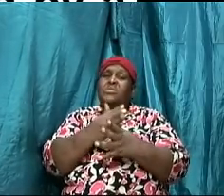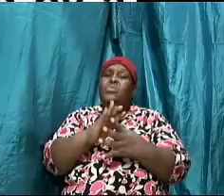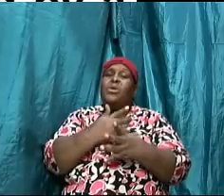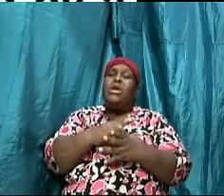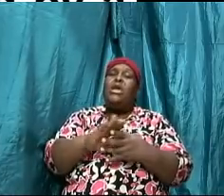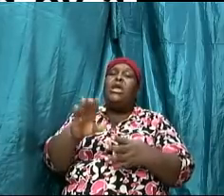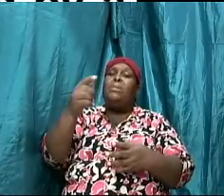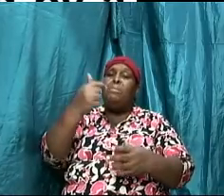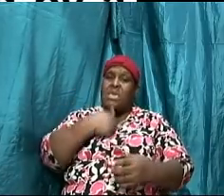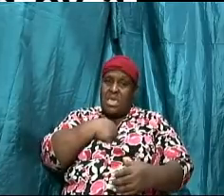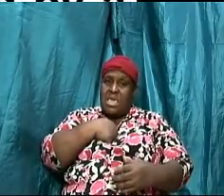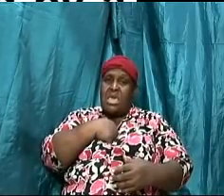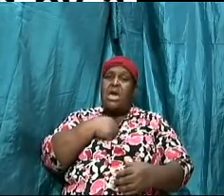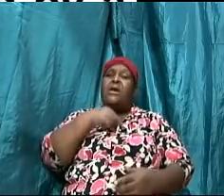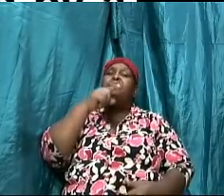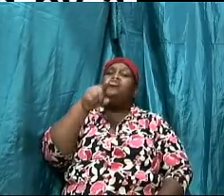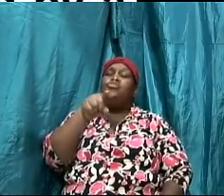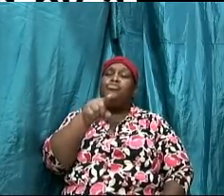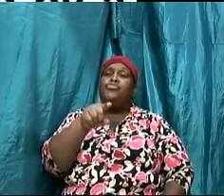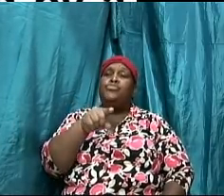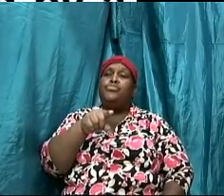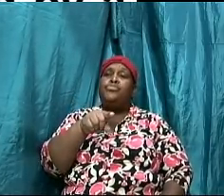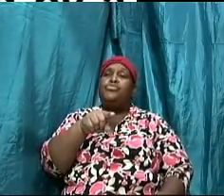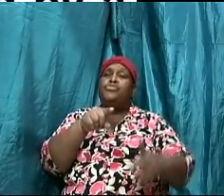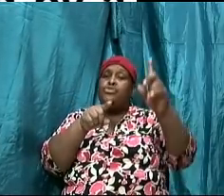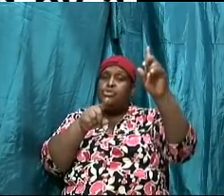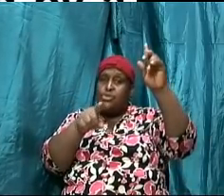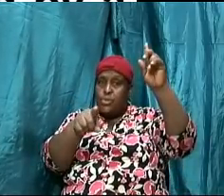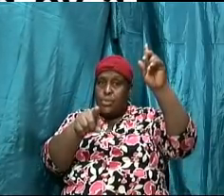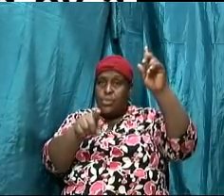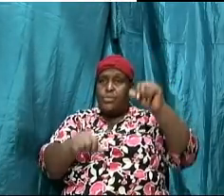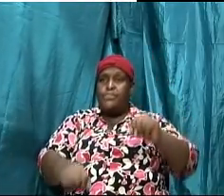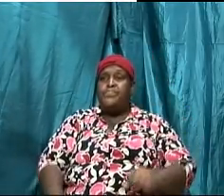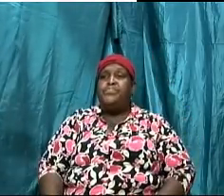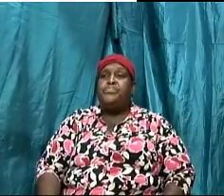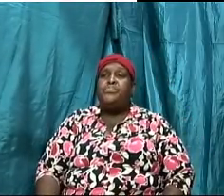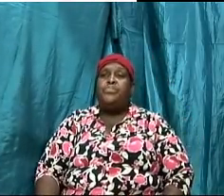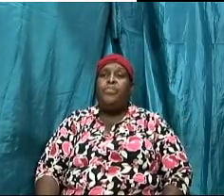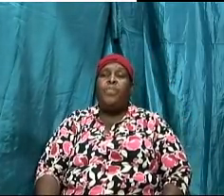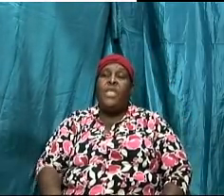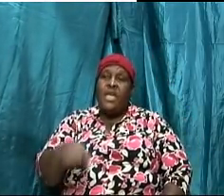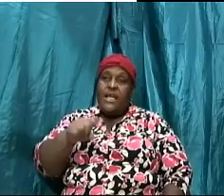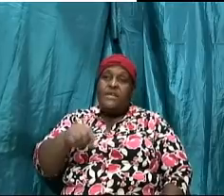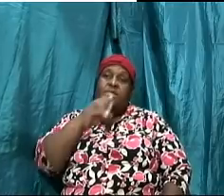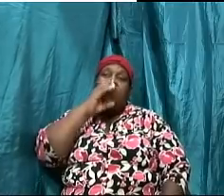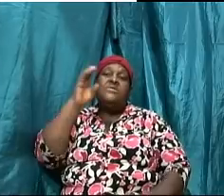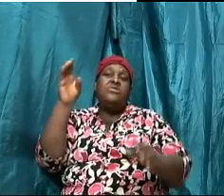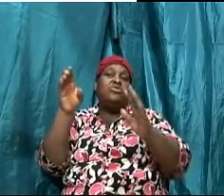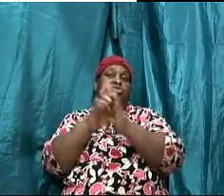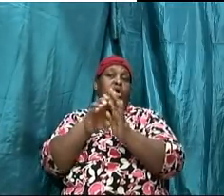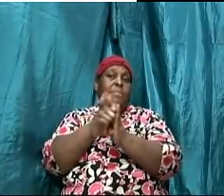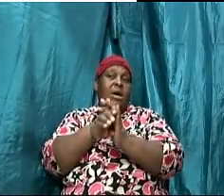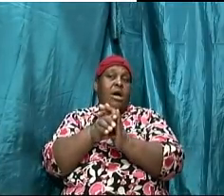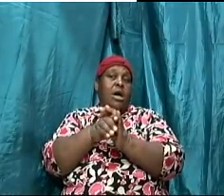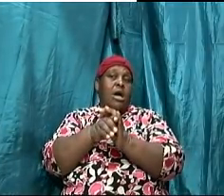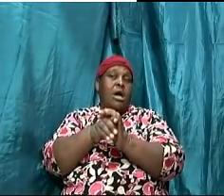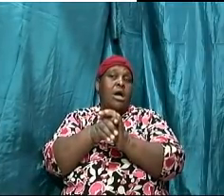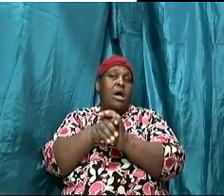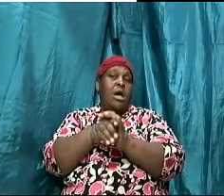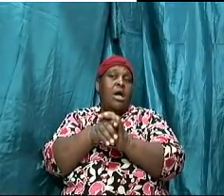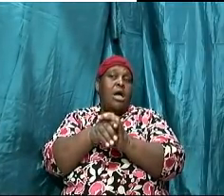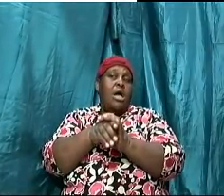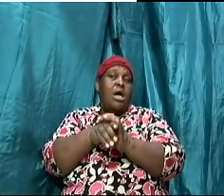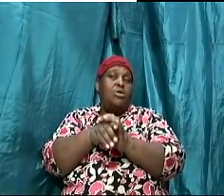Now, it brings me now to the big question. Does this command apply to the New